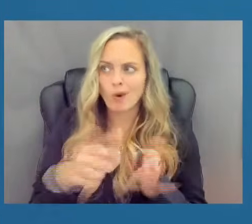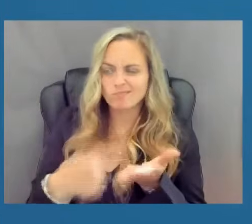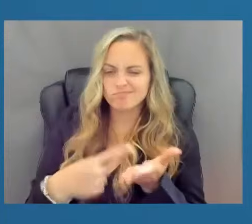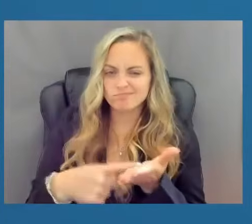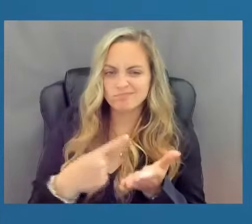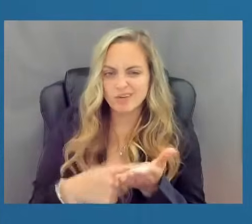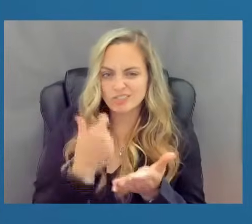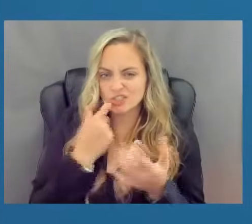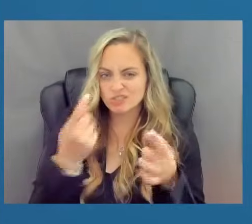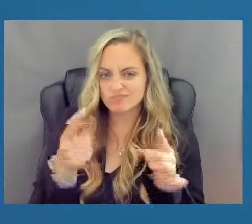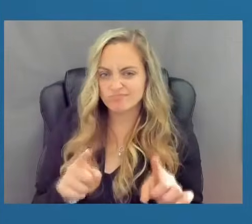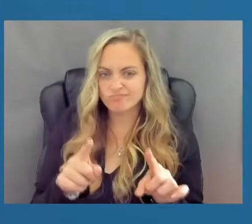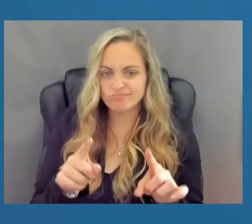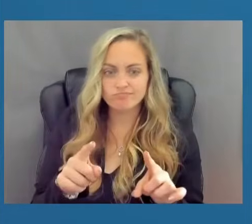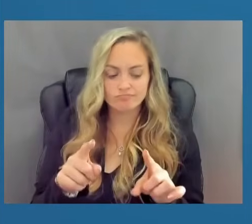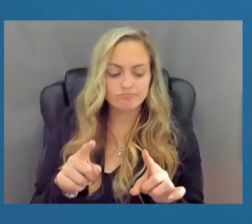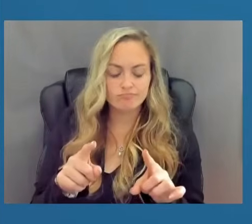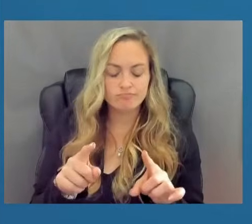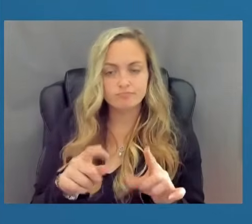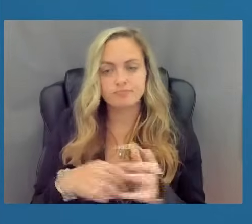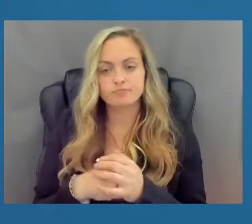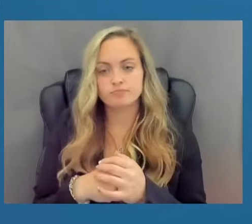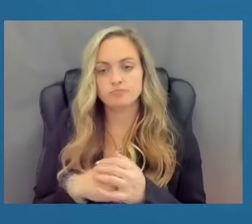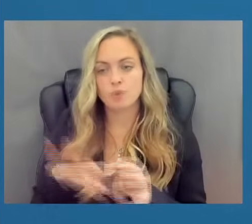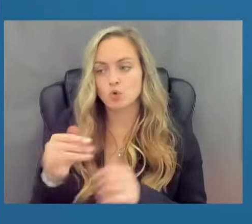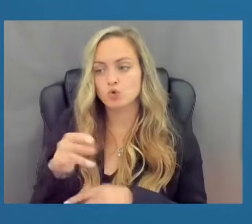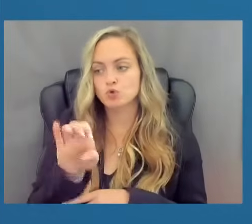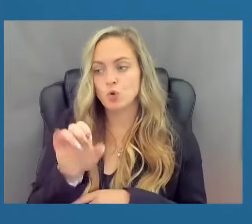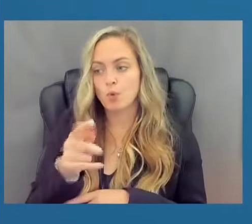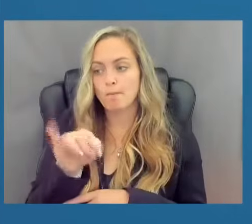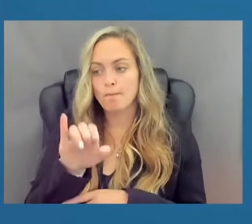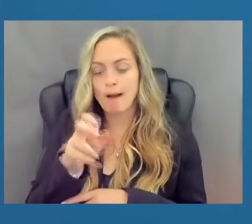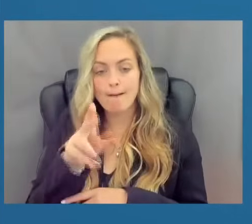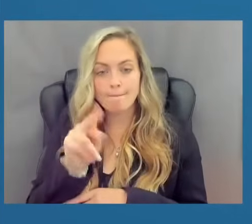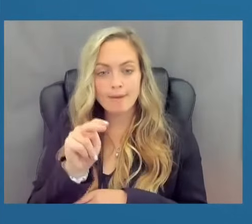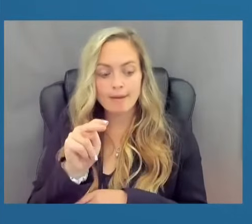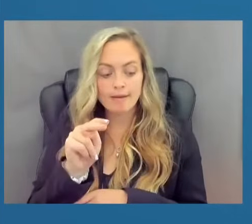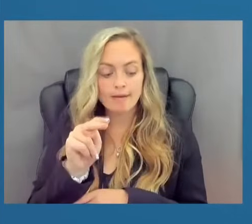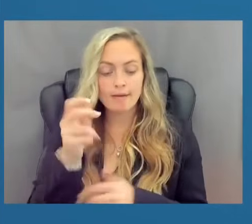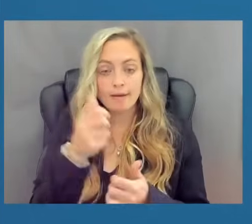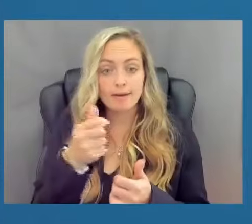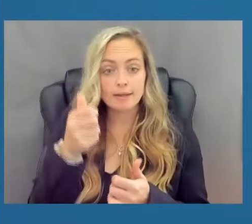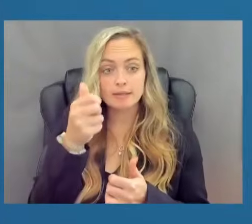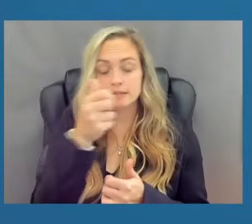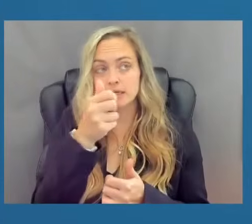well. And I have my Joe Popcom, the Executive Deputy